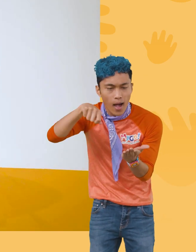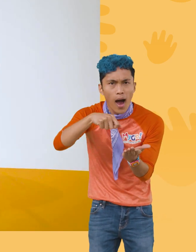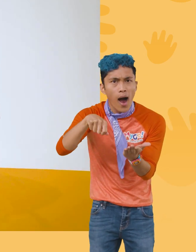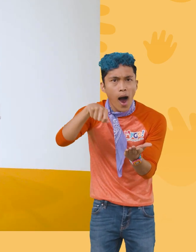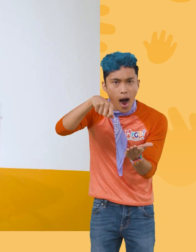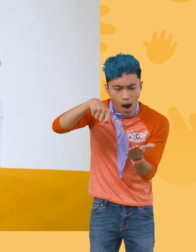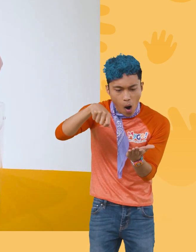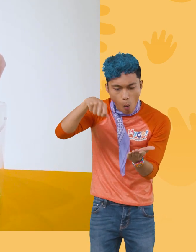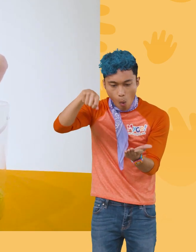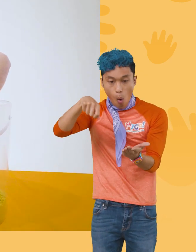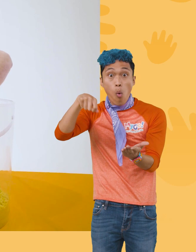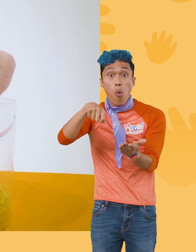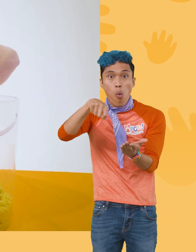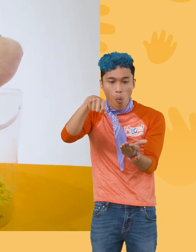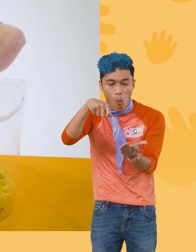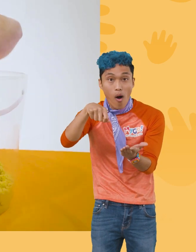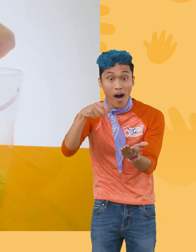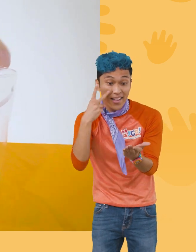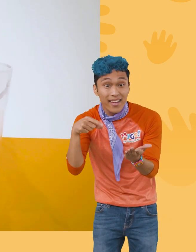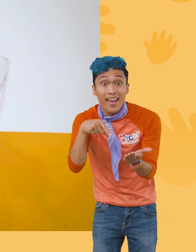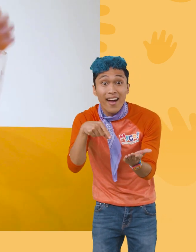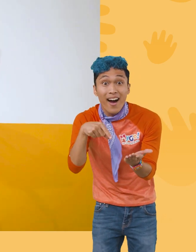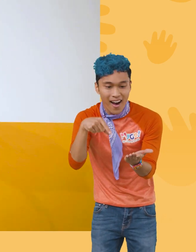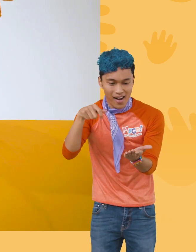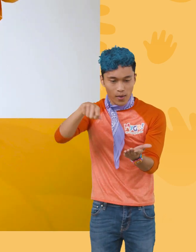something. Oh, do you see that?